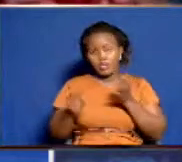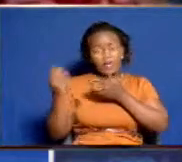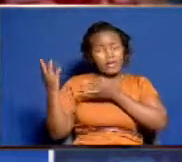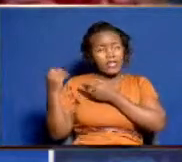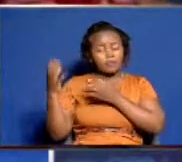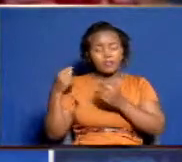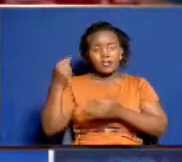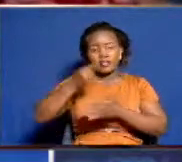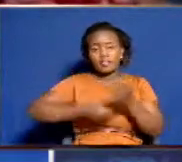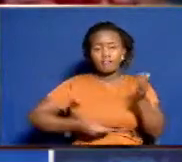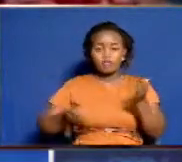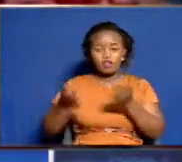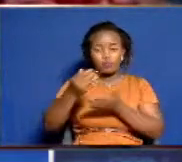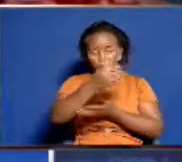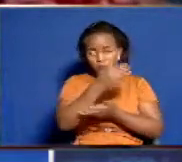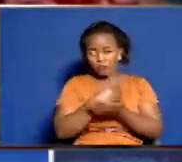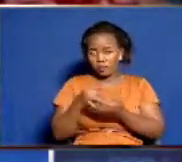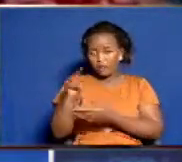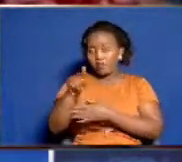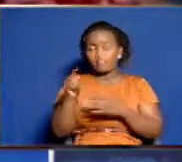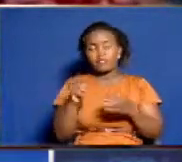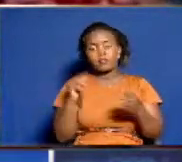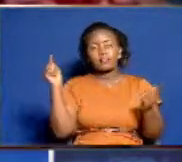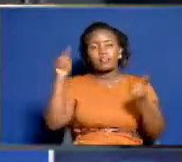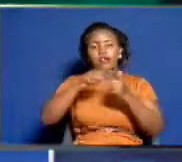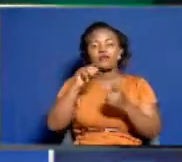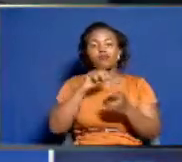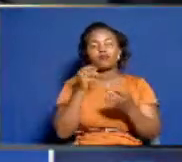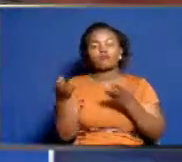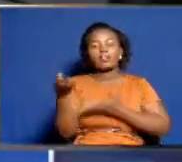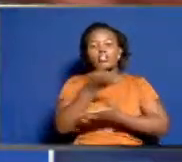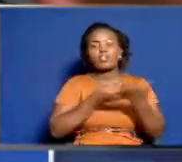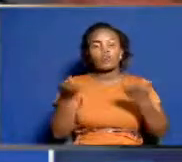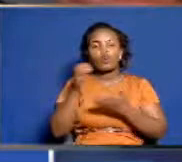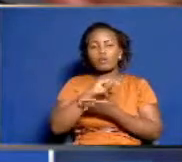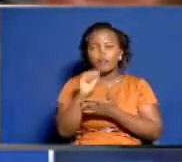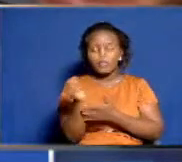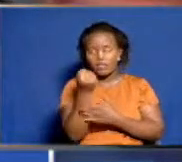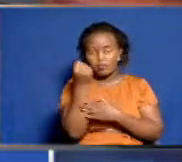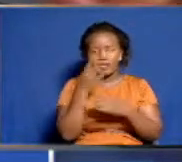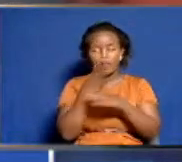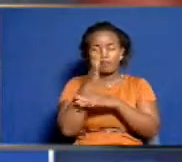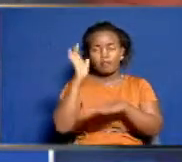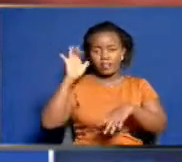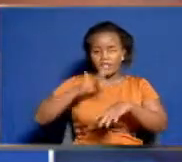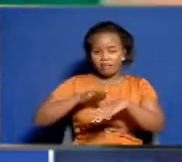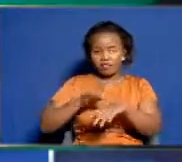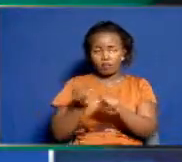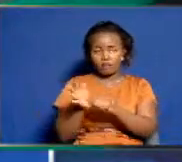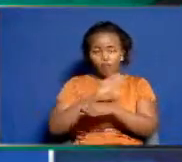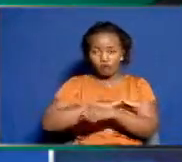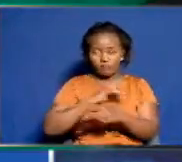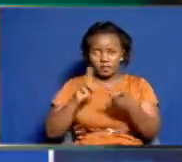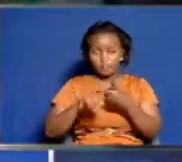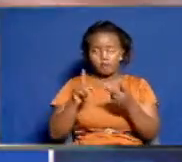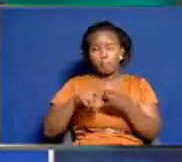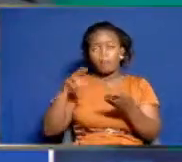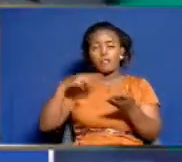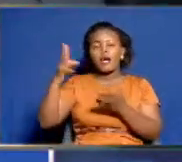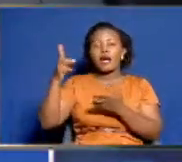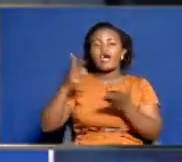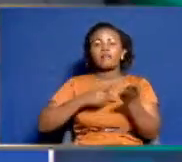performance is subject to economic recovery against risks such as COVID-19 disruptions, high cost of fuel, and